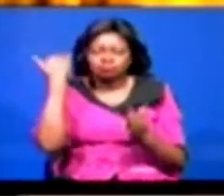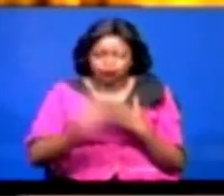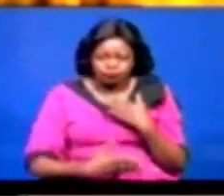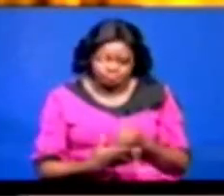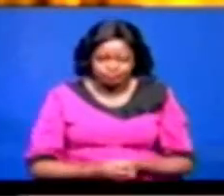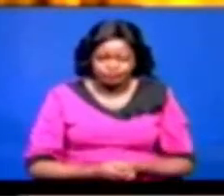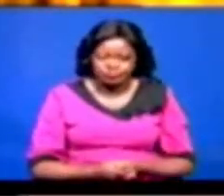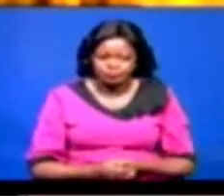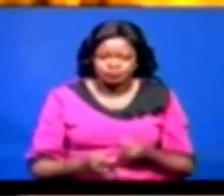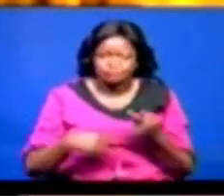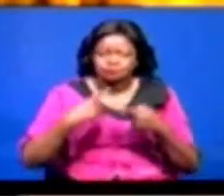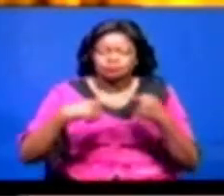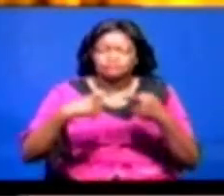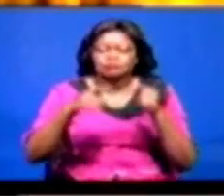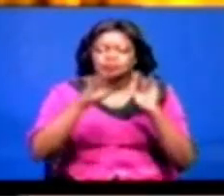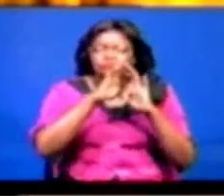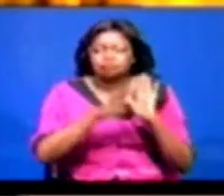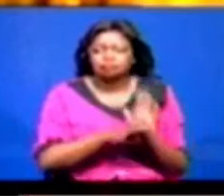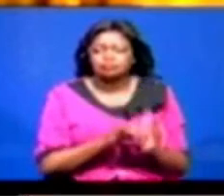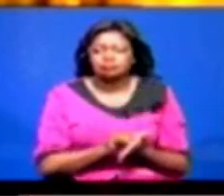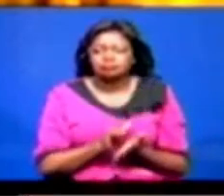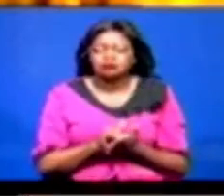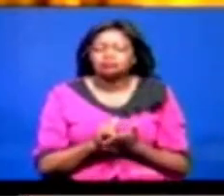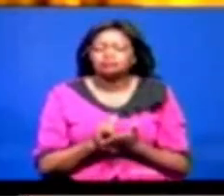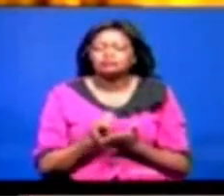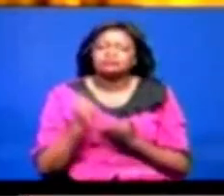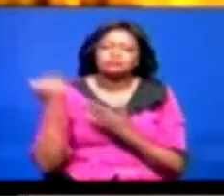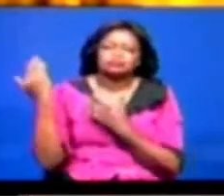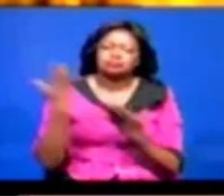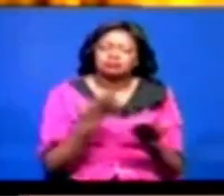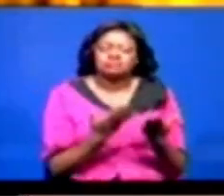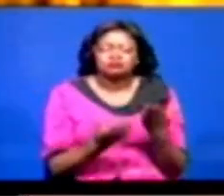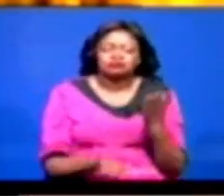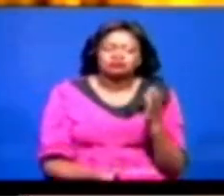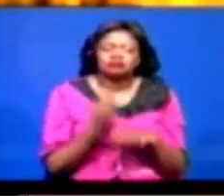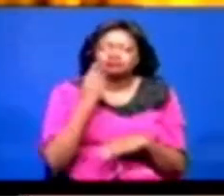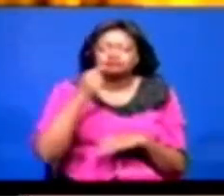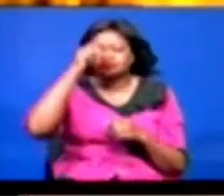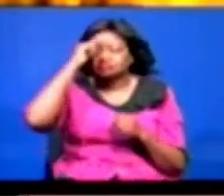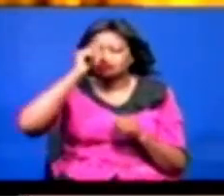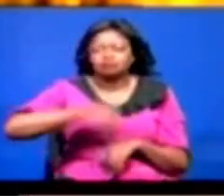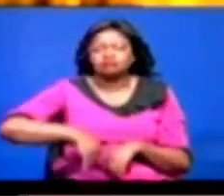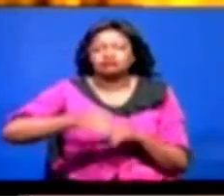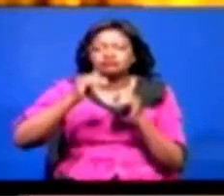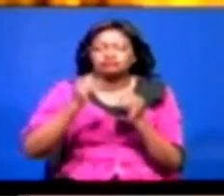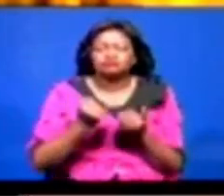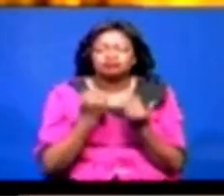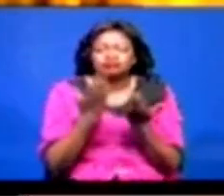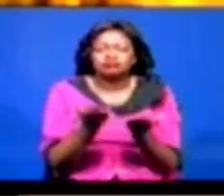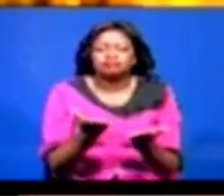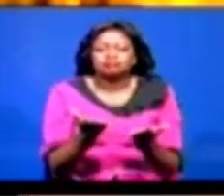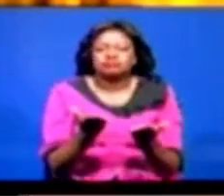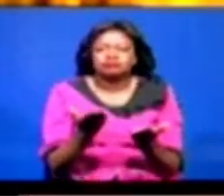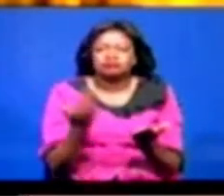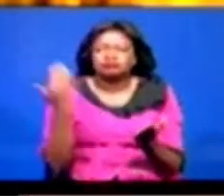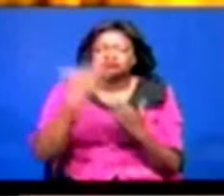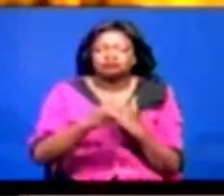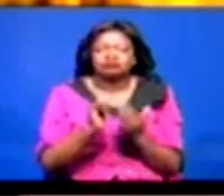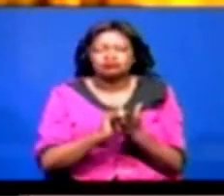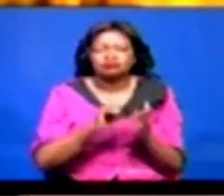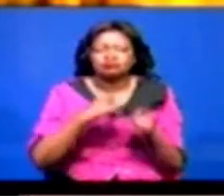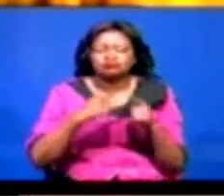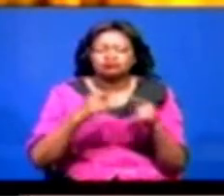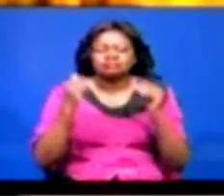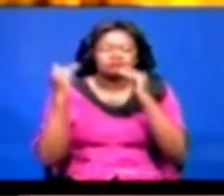the process of the Constitution that result in the establishment of a government in accordance with its provisions. Stopping that process is